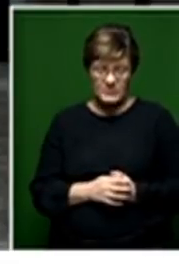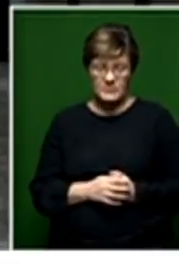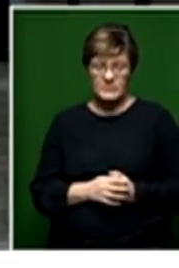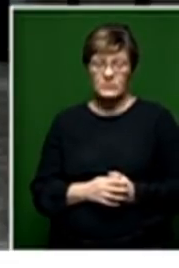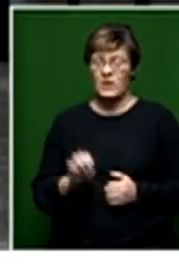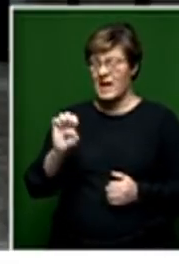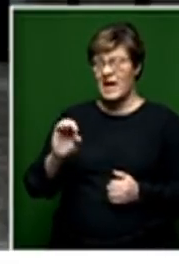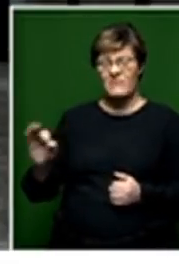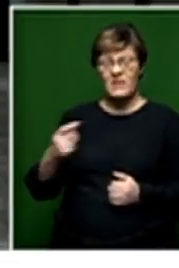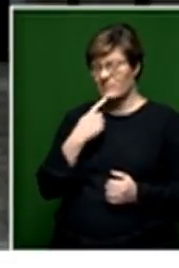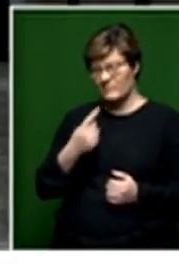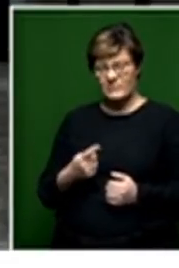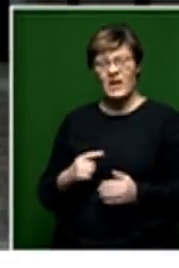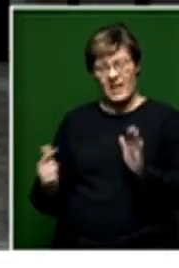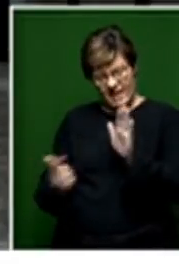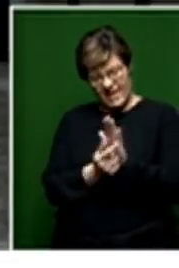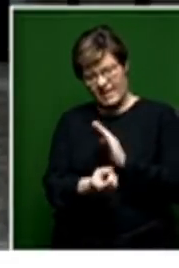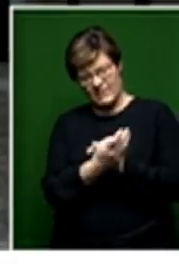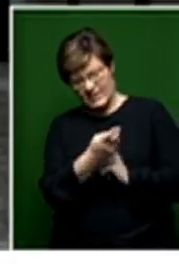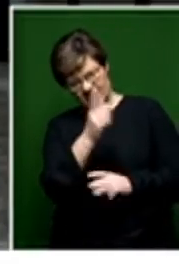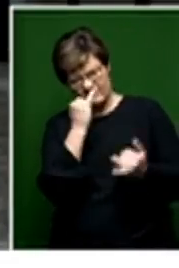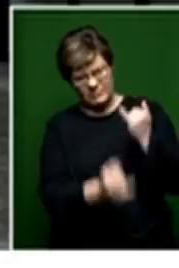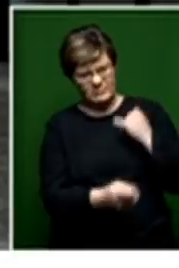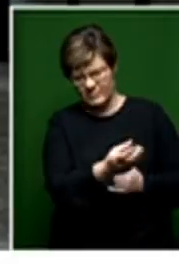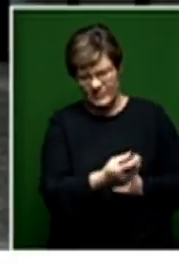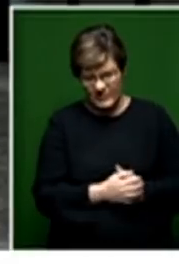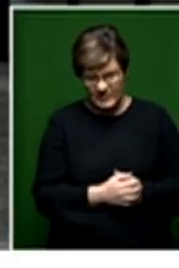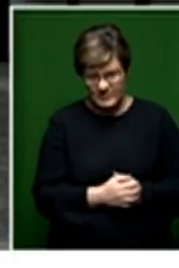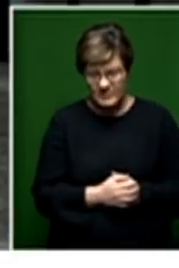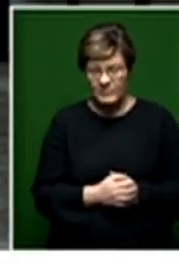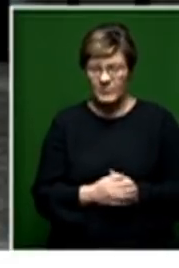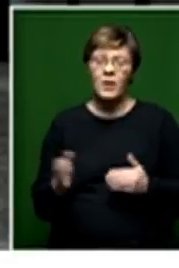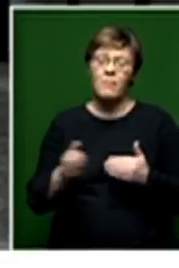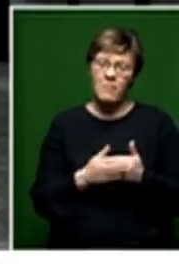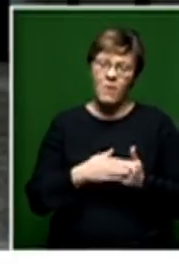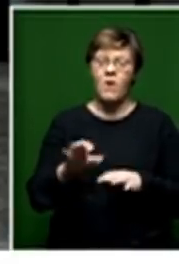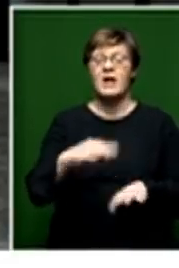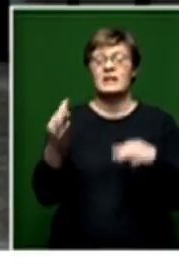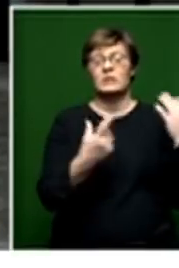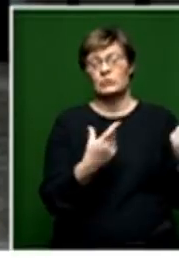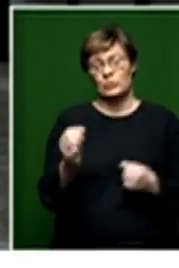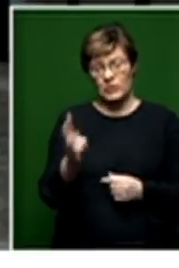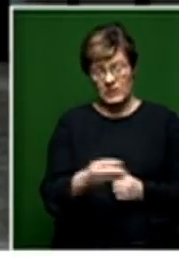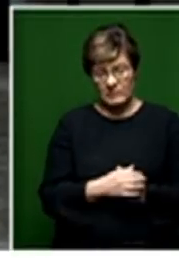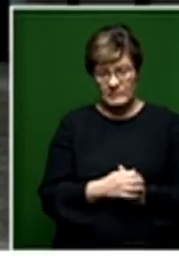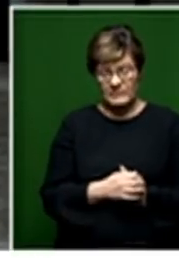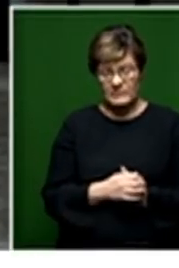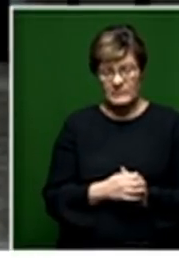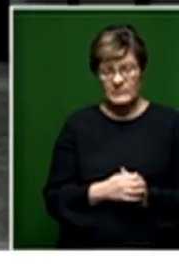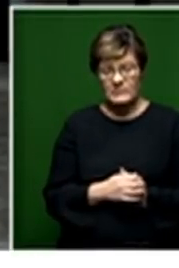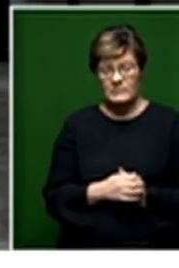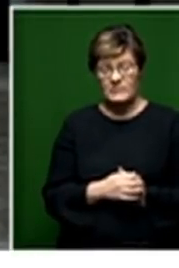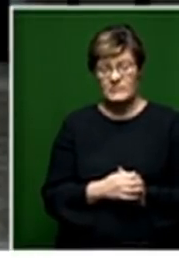to the EFF statement, they're going to be seeking legal advice on the matter. But we will be doing further analysis into that later on, and we